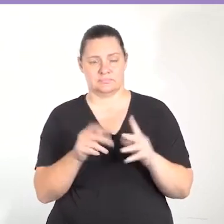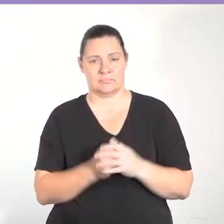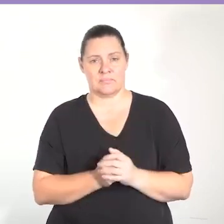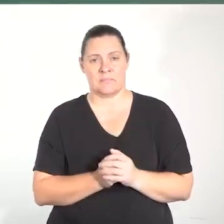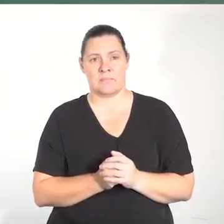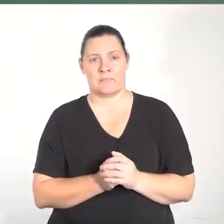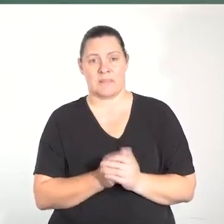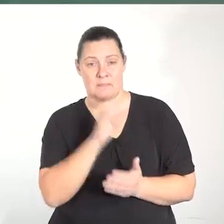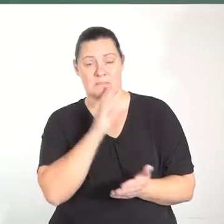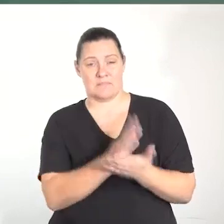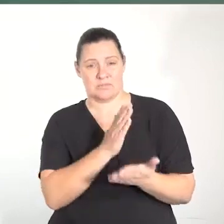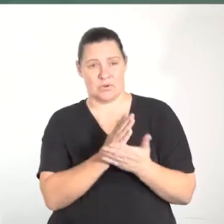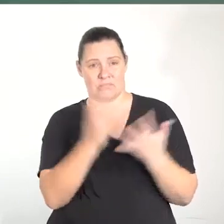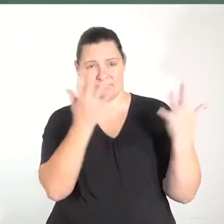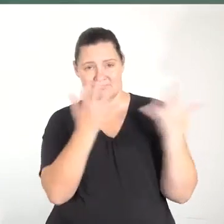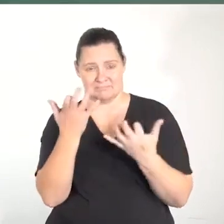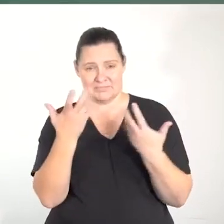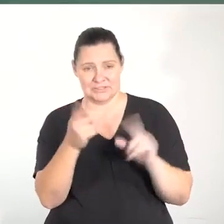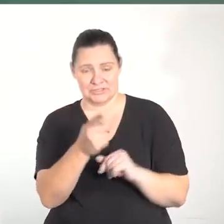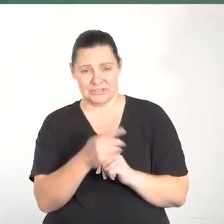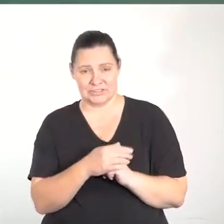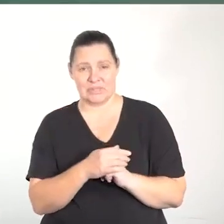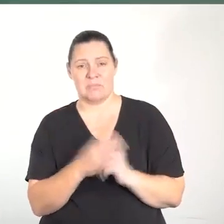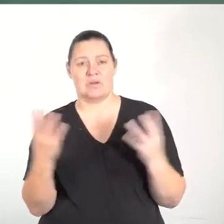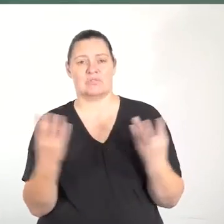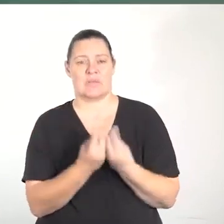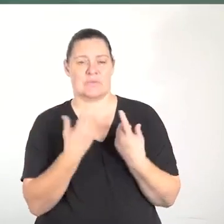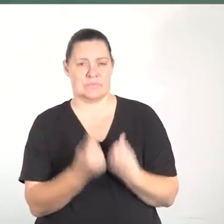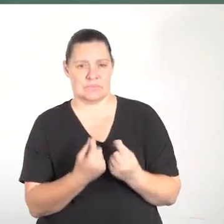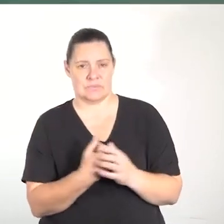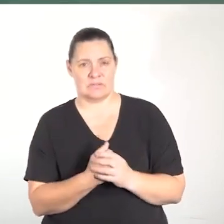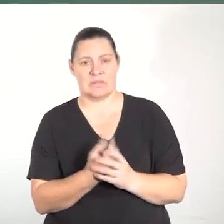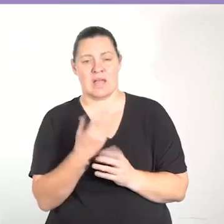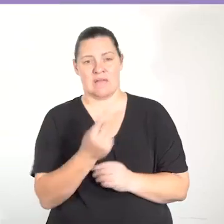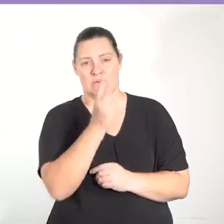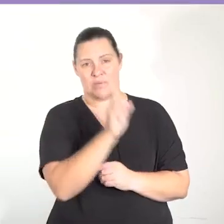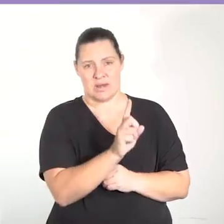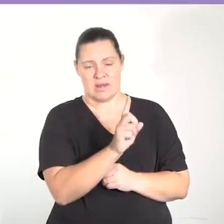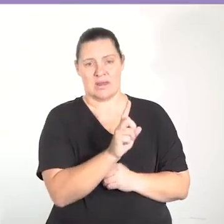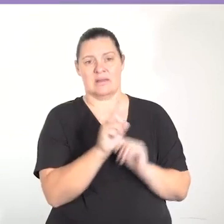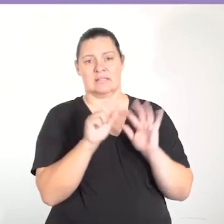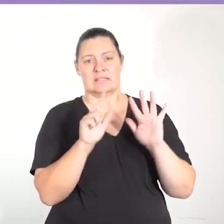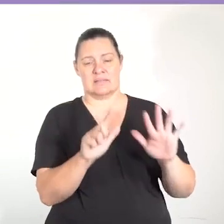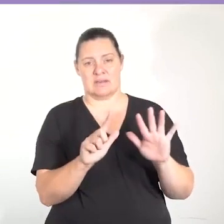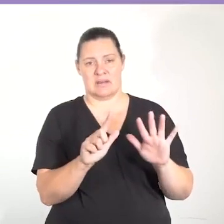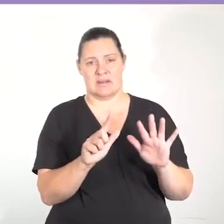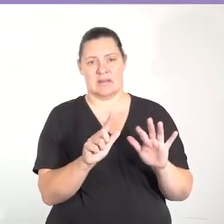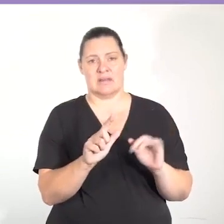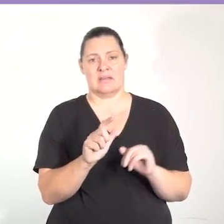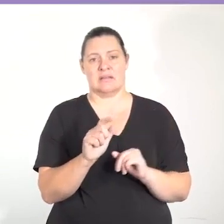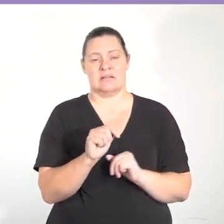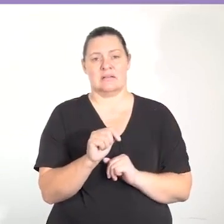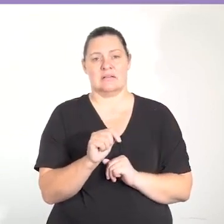Okay, I am pretty sure by now you've calculated that, but let's do it together. So we've got our ones, 7